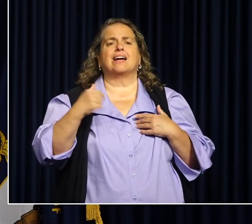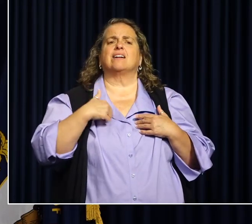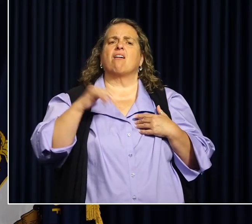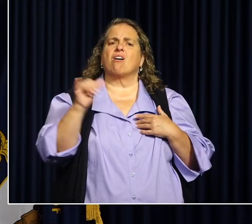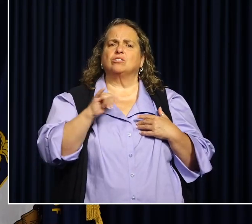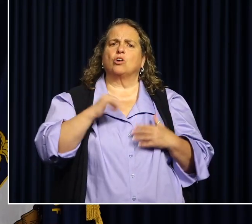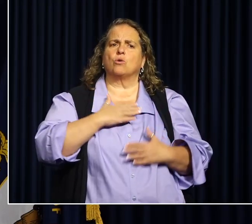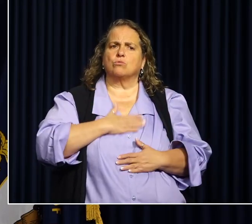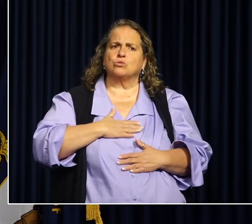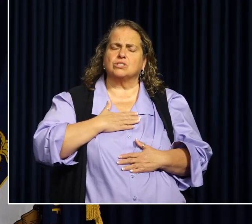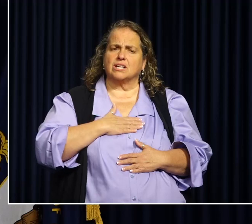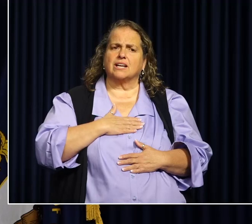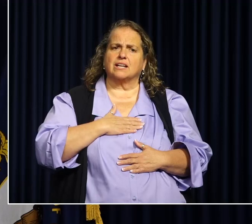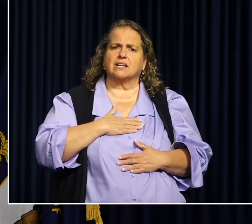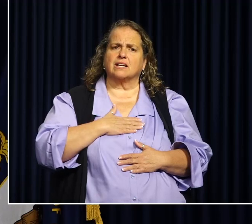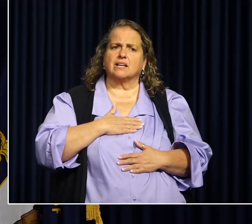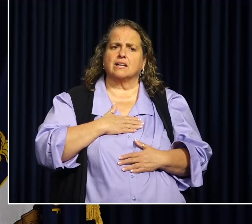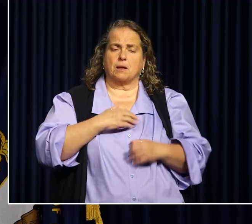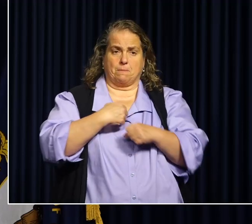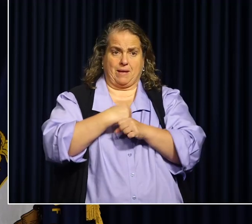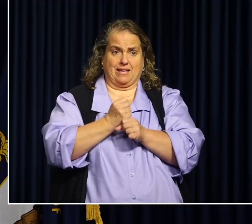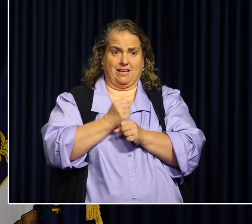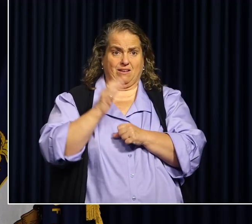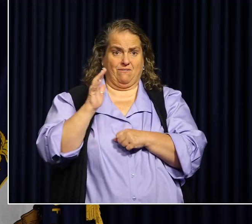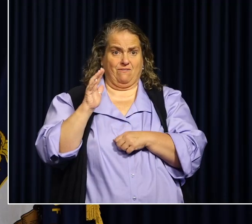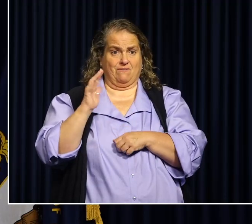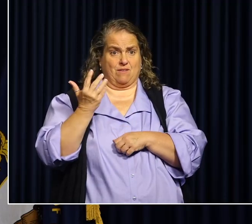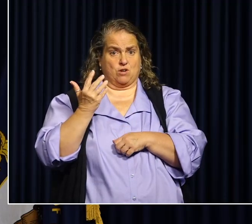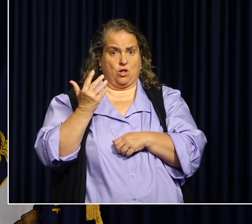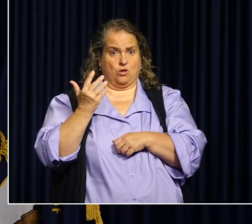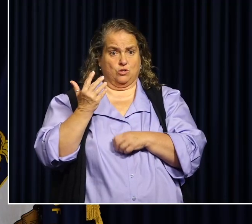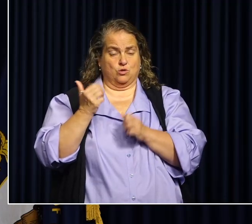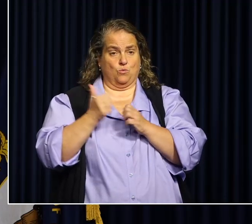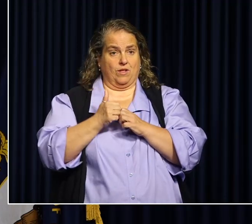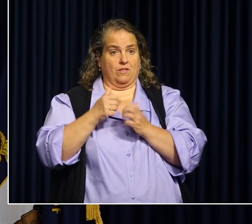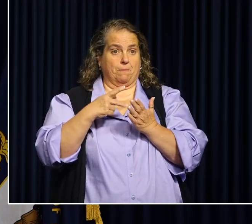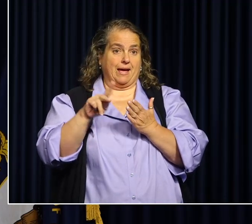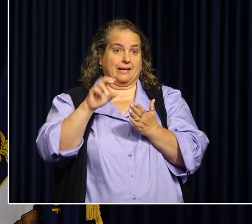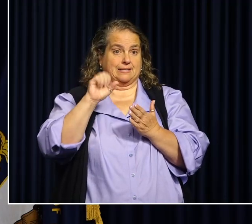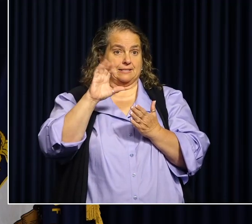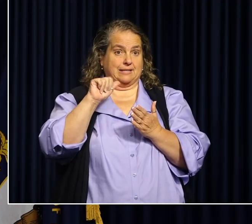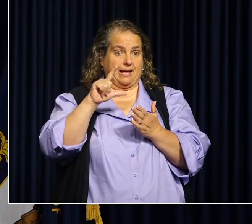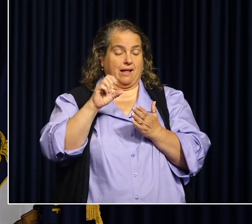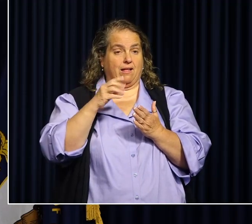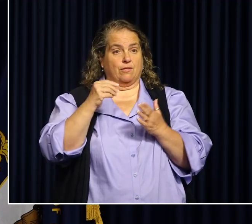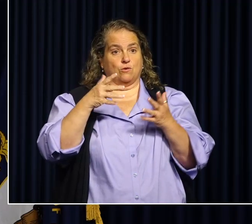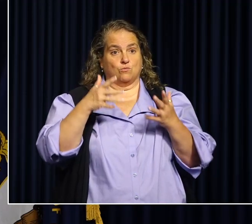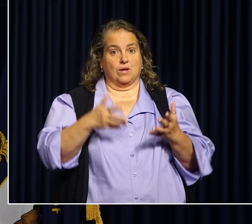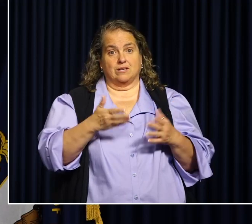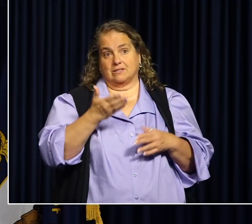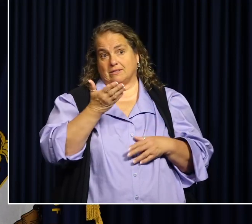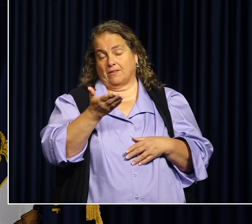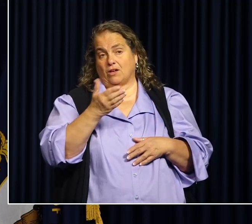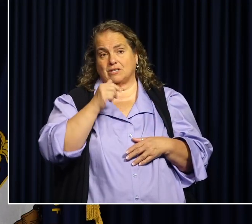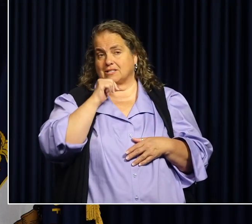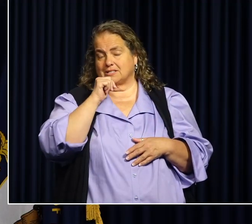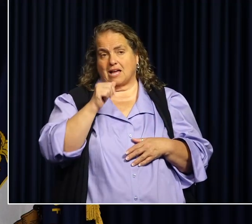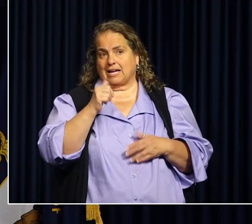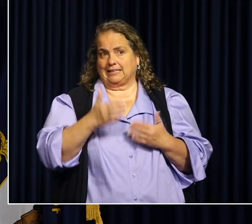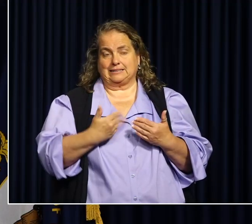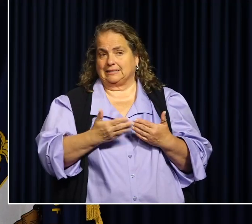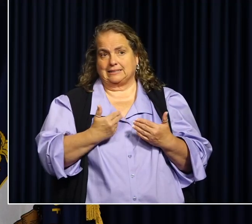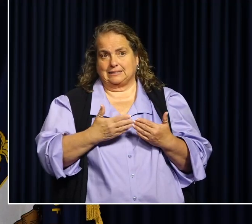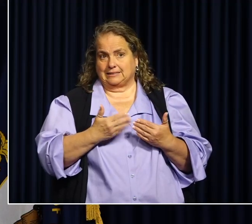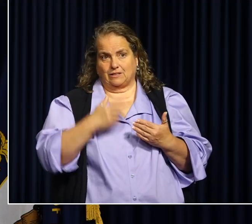that making $5 with the pay scale and the rest isn't necessarily